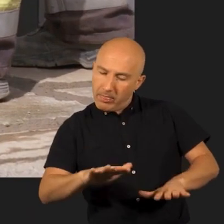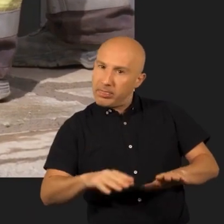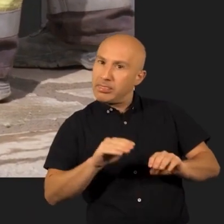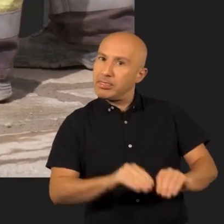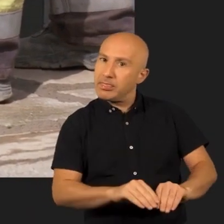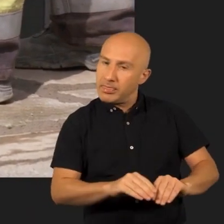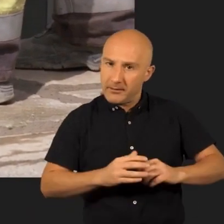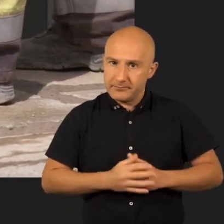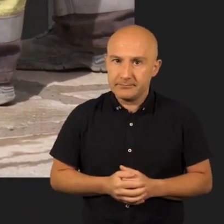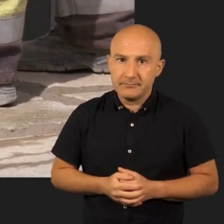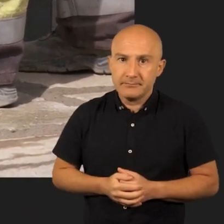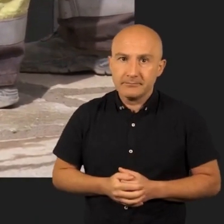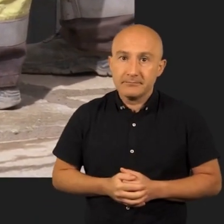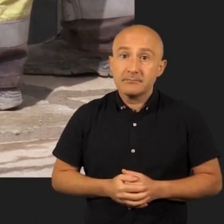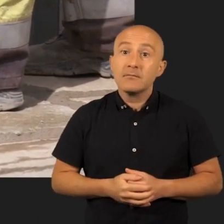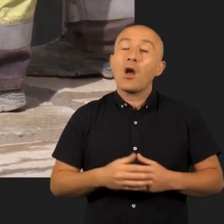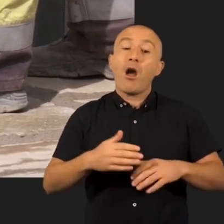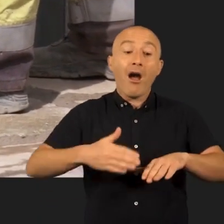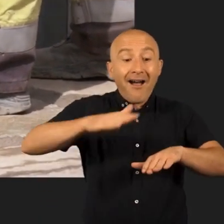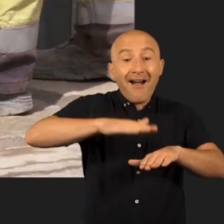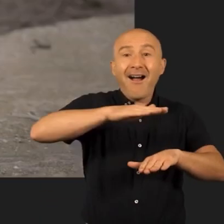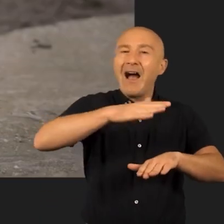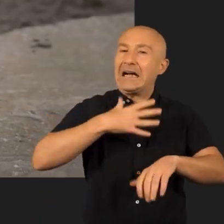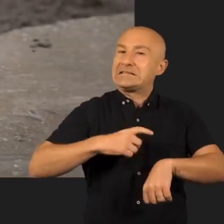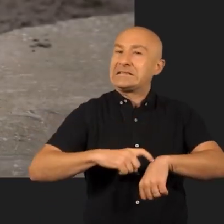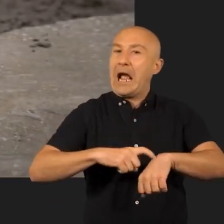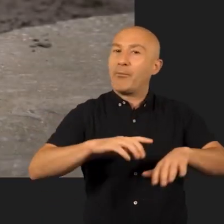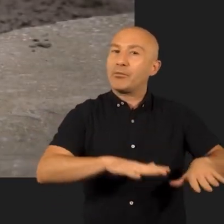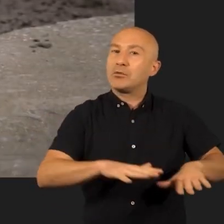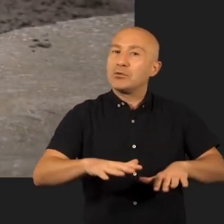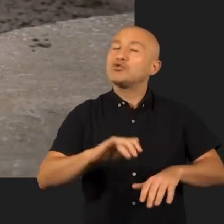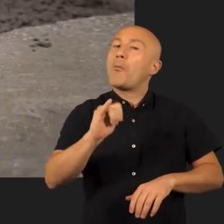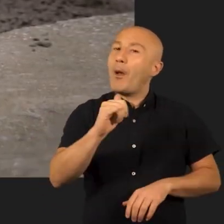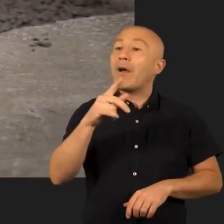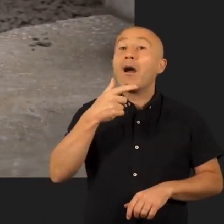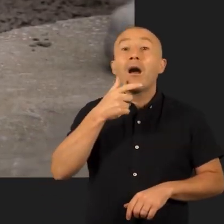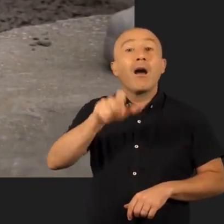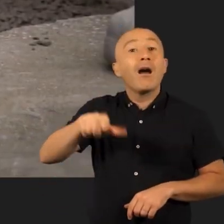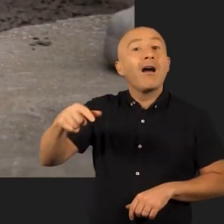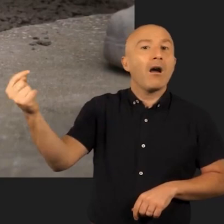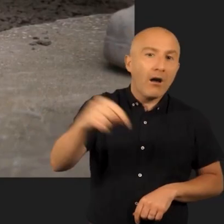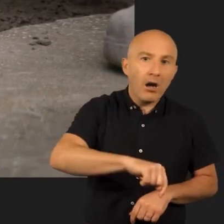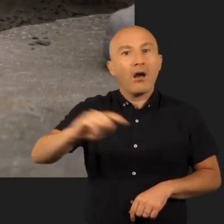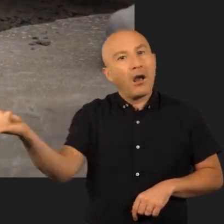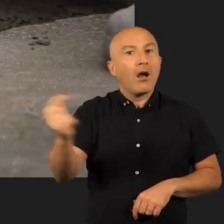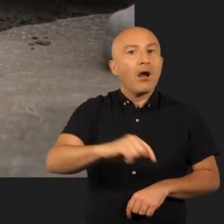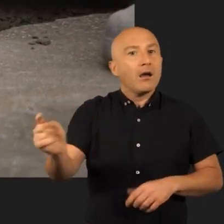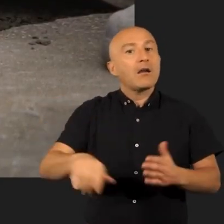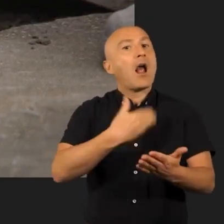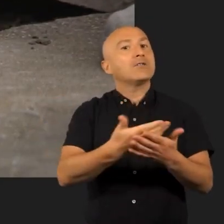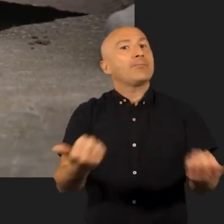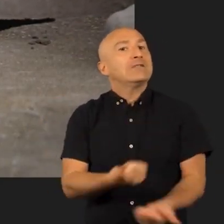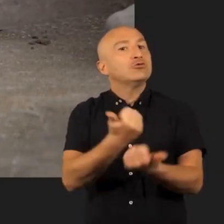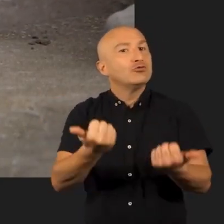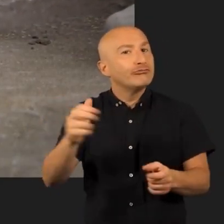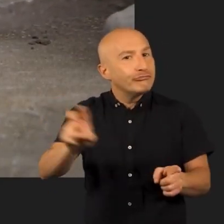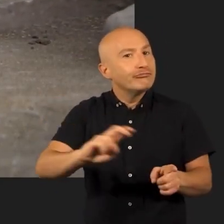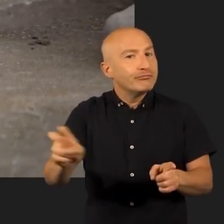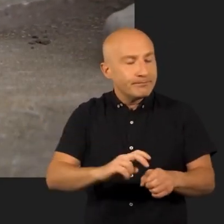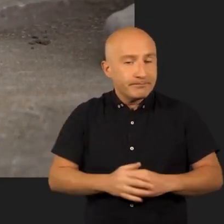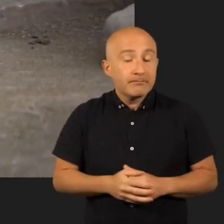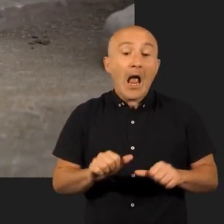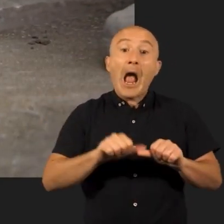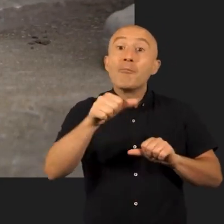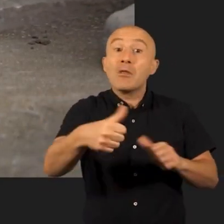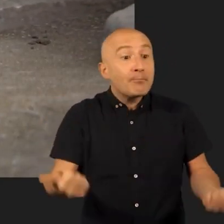similar materials to what's there already. New layers can take a while to settle, so you may find the team will come and go until the work is